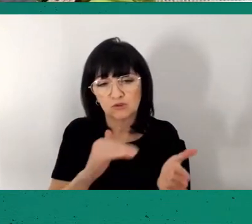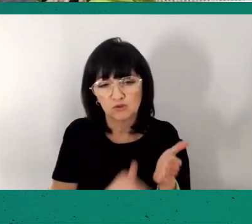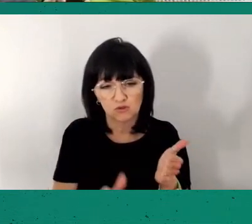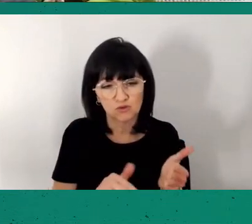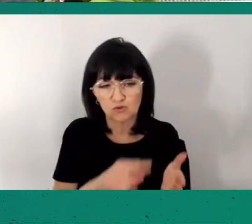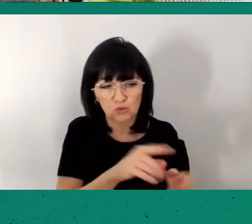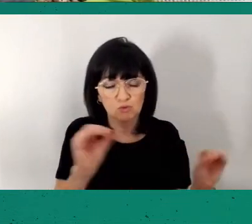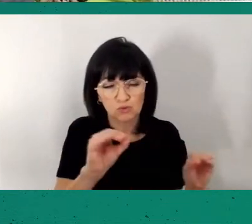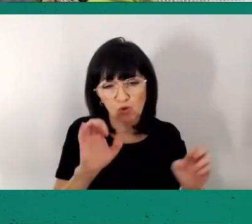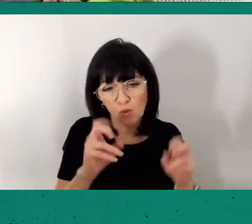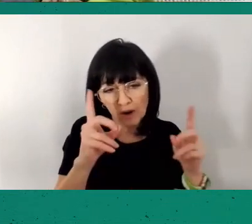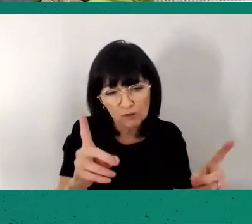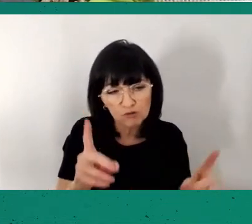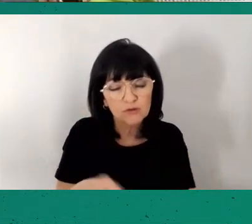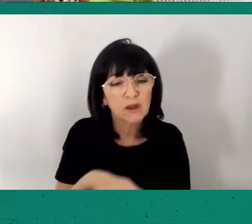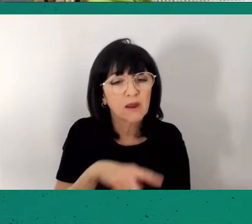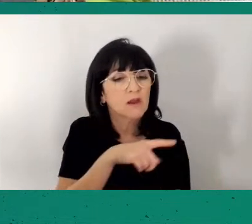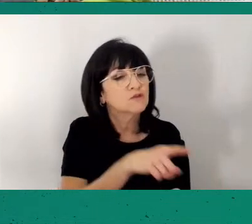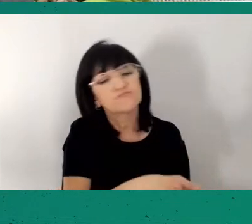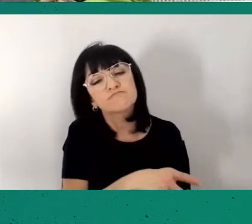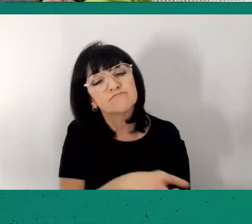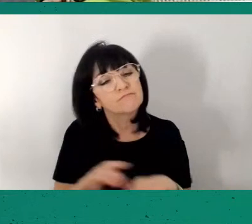I realized too that